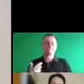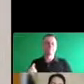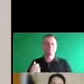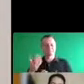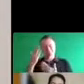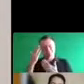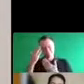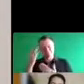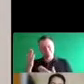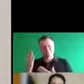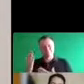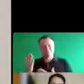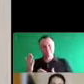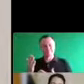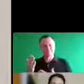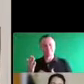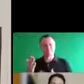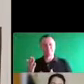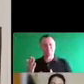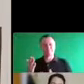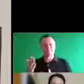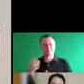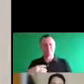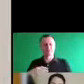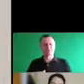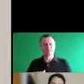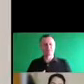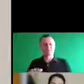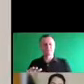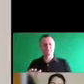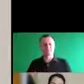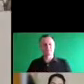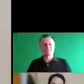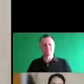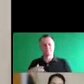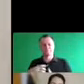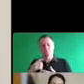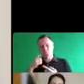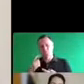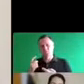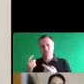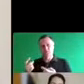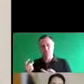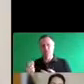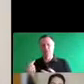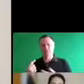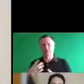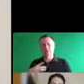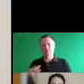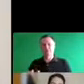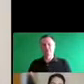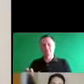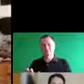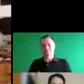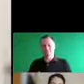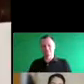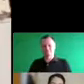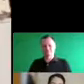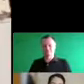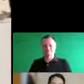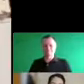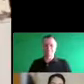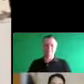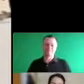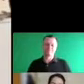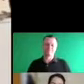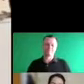respectfully, you know, take more time with that and treat it with a little bit more care. And I stepped back and tried to, you